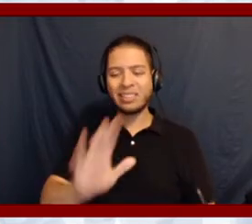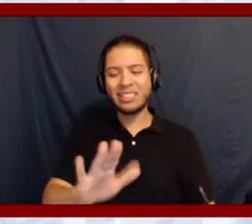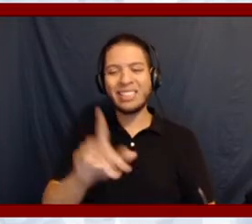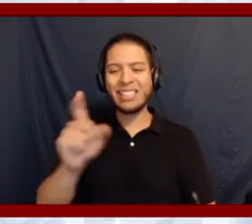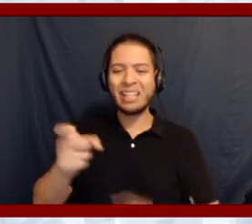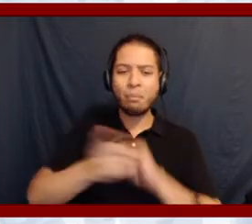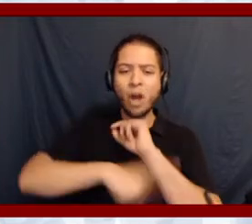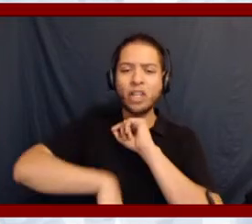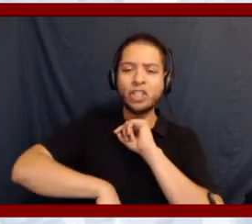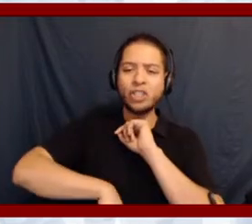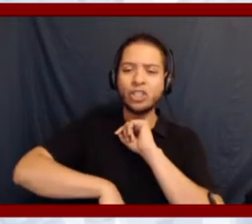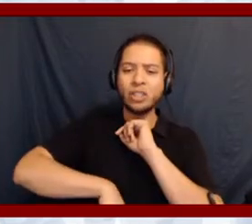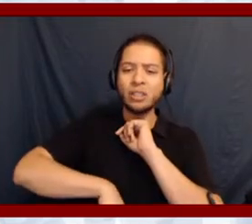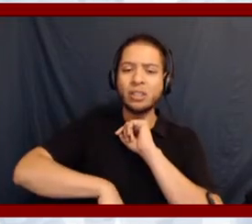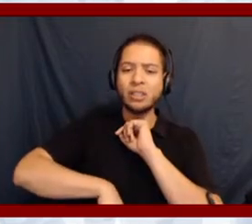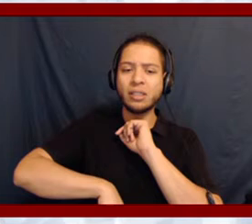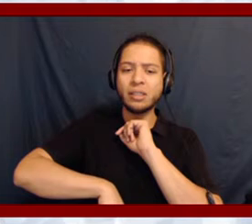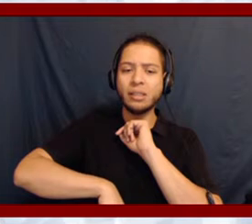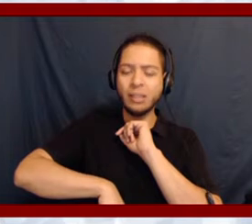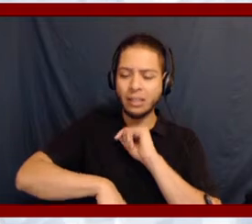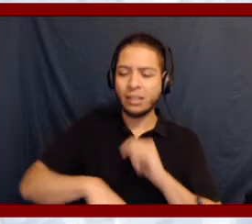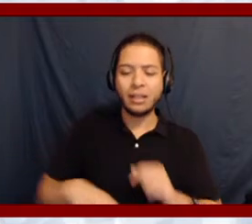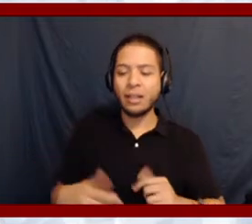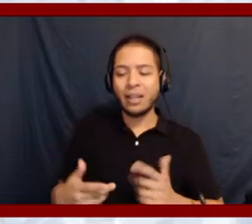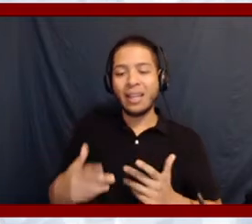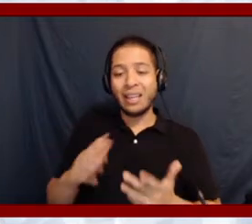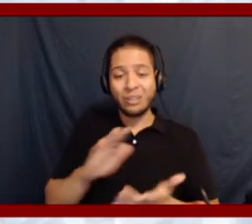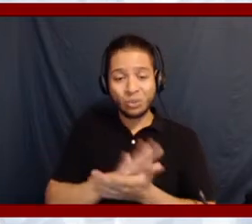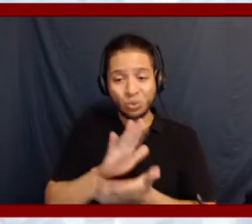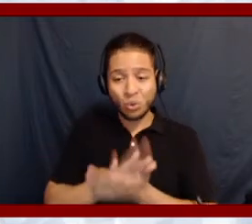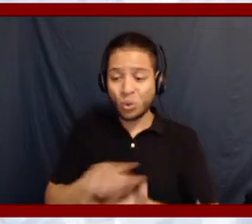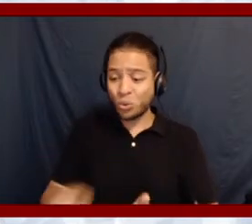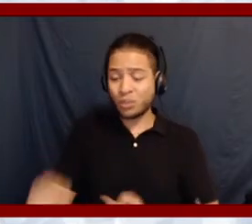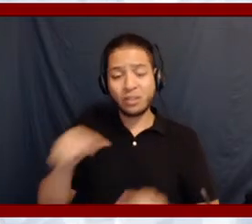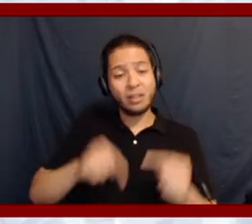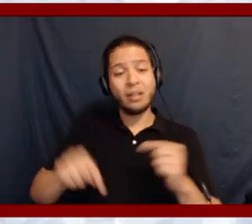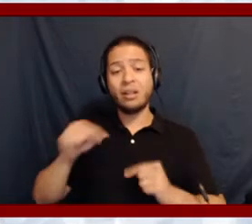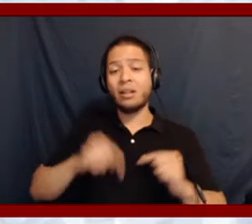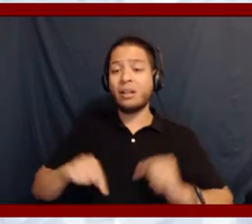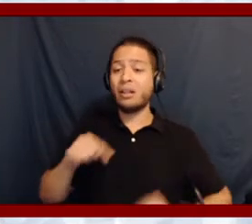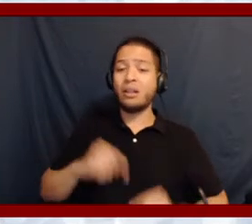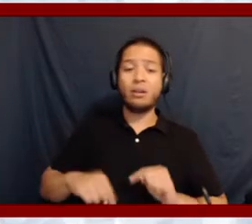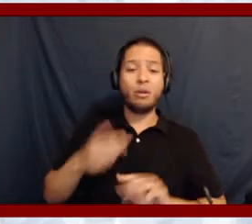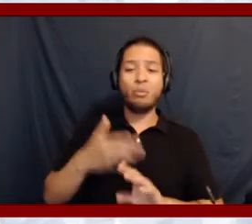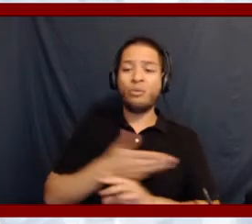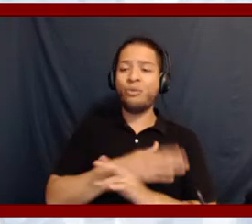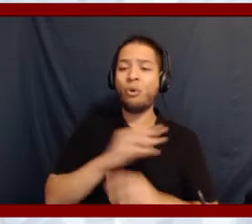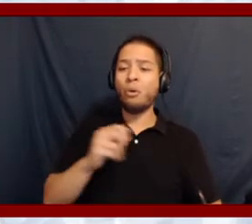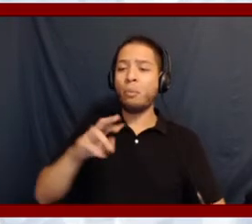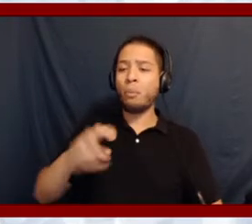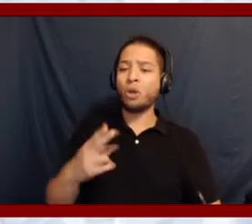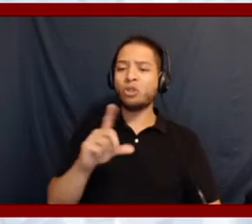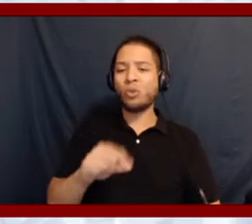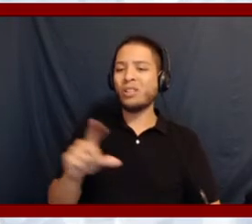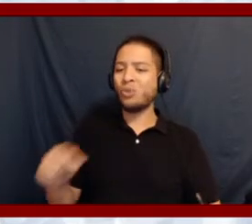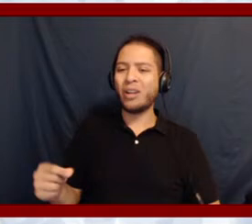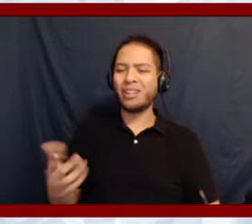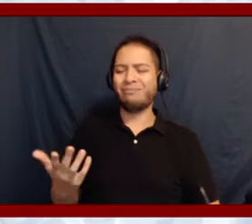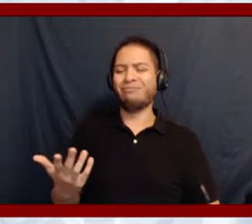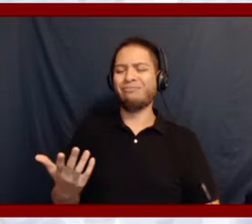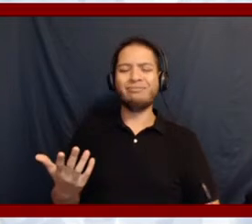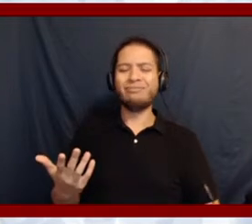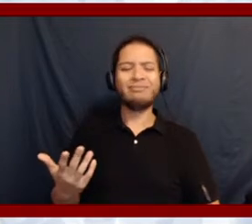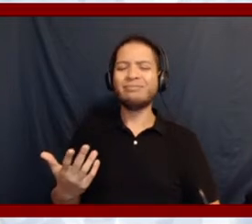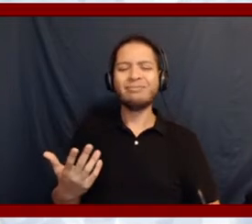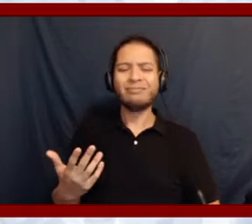disciplinary issues, and that our schools are going back the same way we did business before March 2020. That's a low bar. So the funding